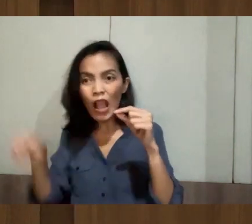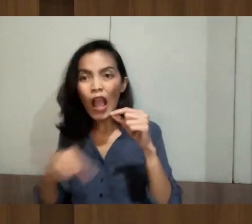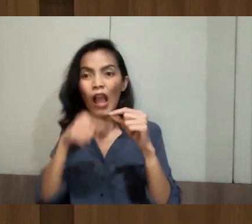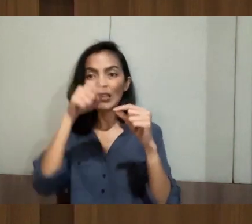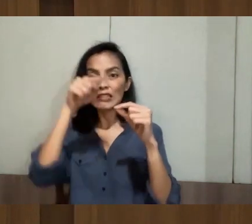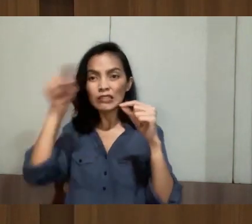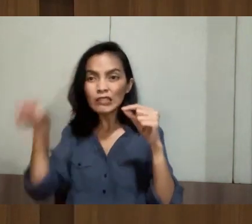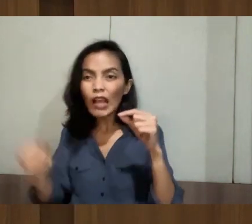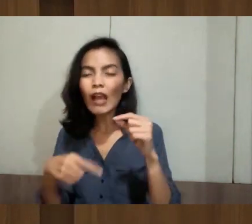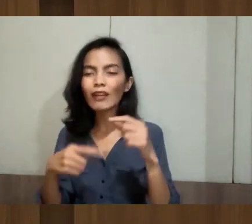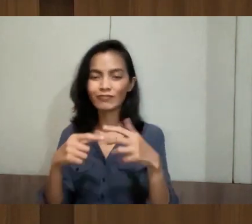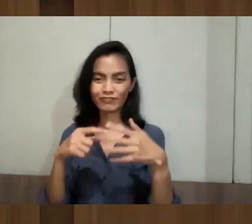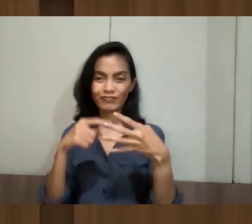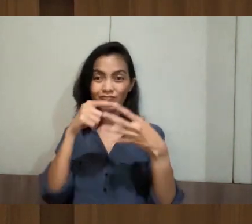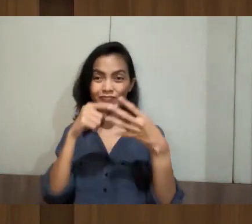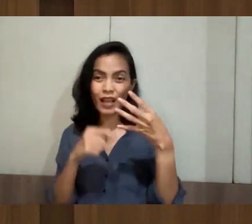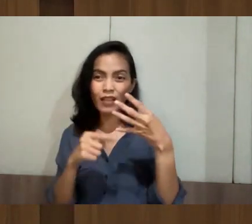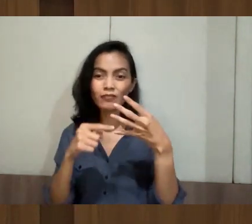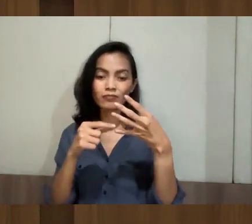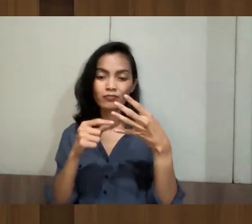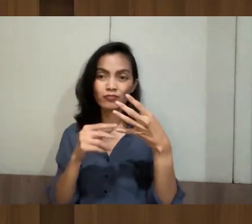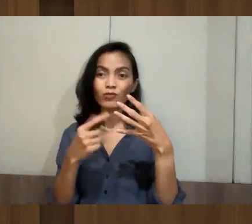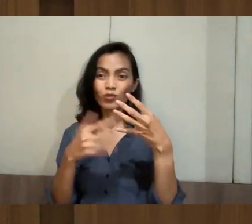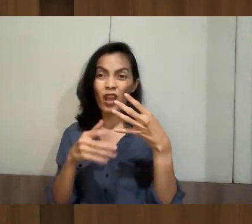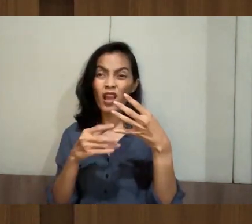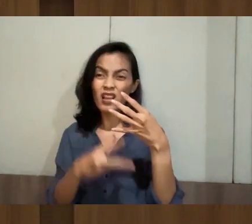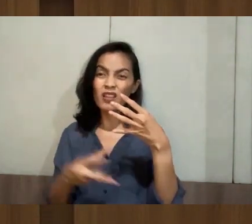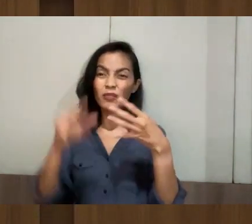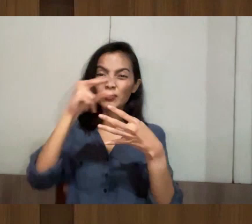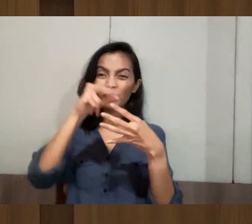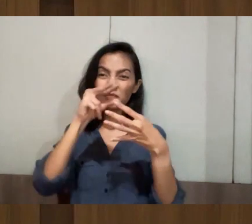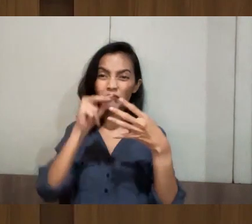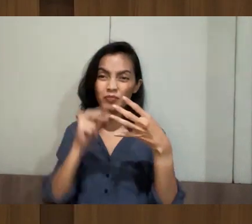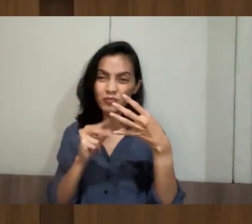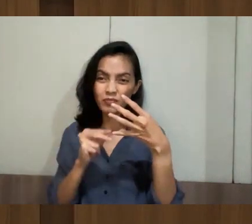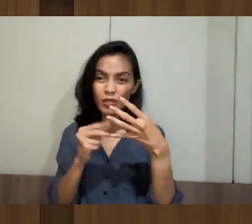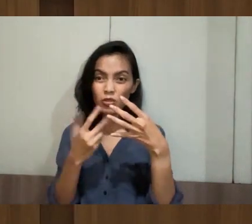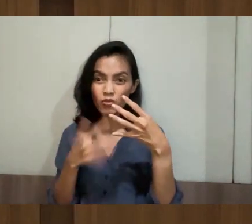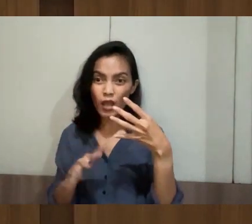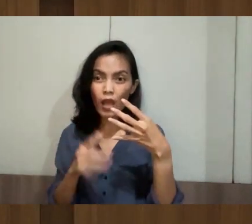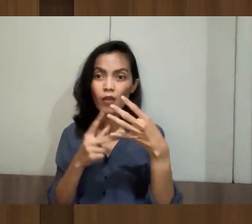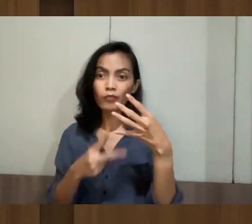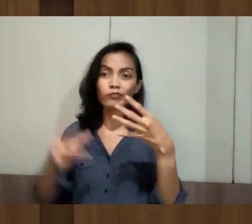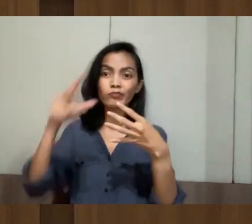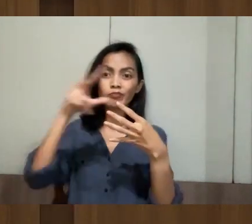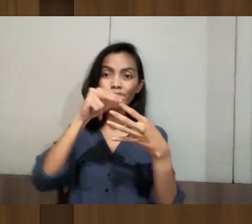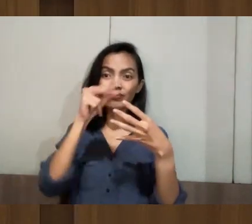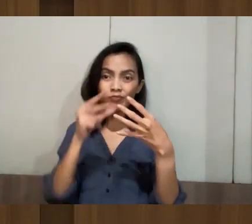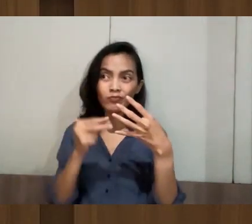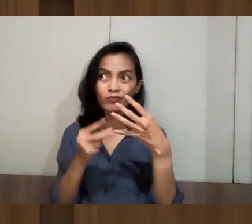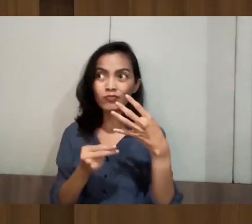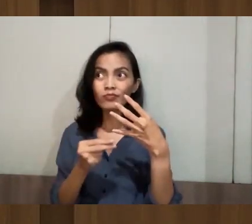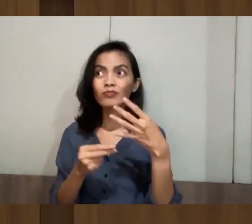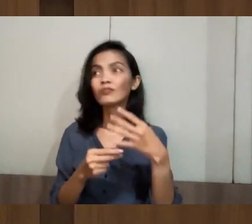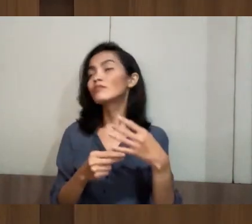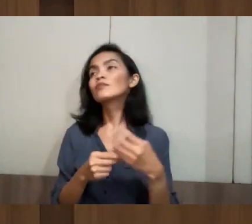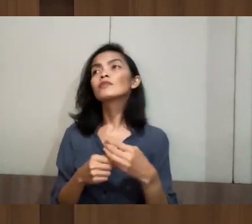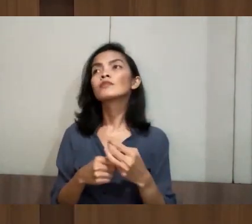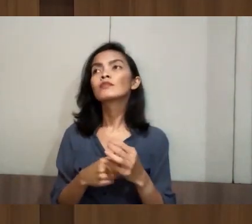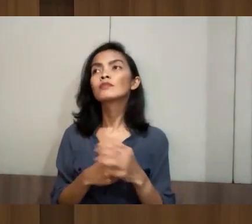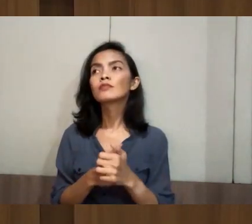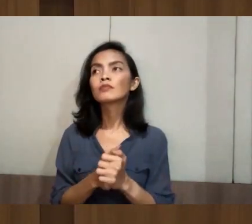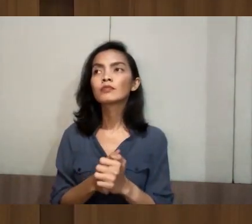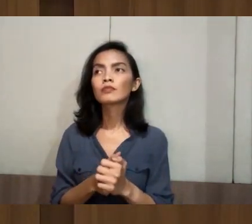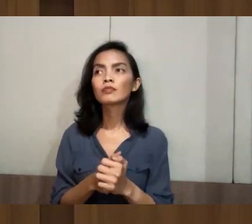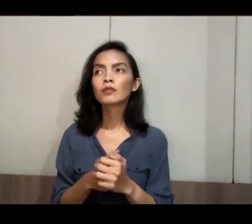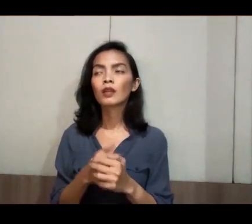flowing. You have to keep adapting, and you have to do the OODA loop all over again. And the second thing to remember is